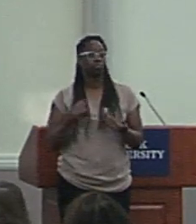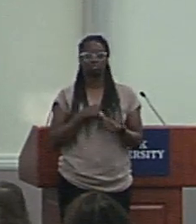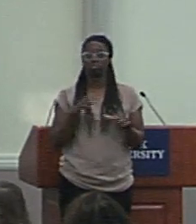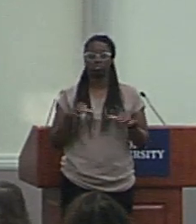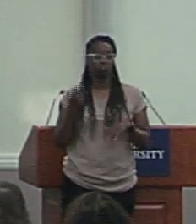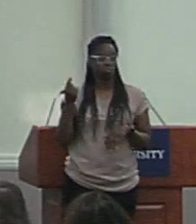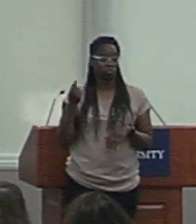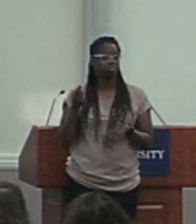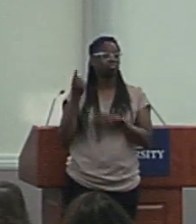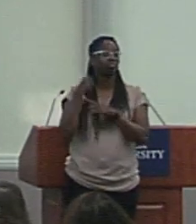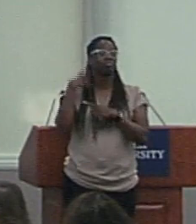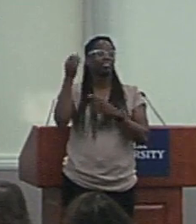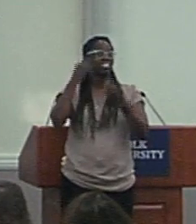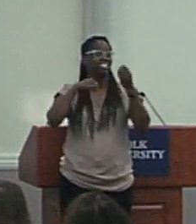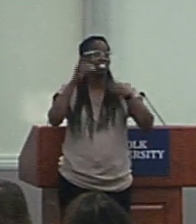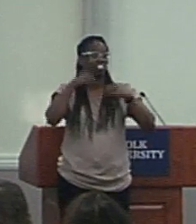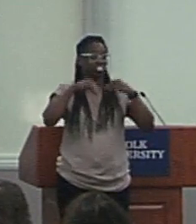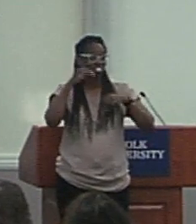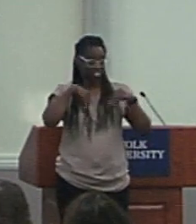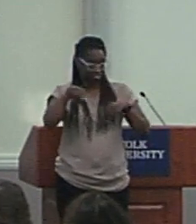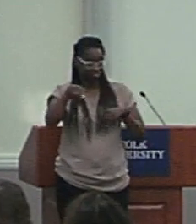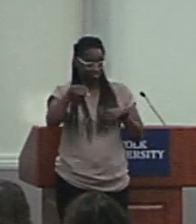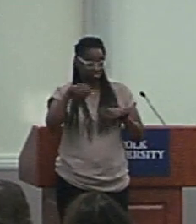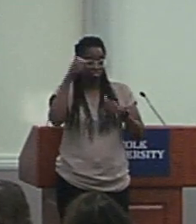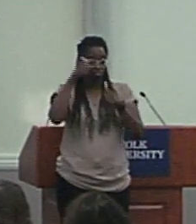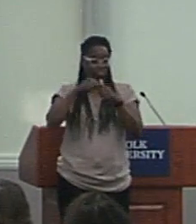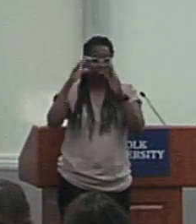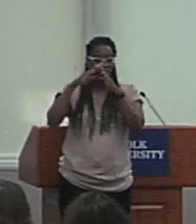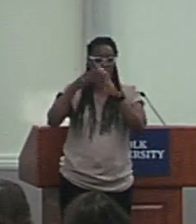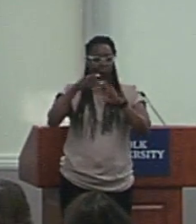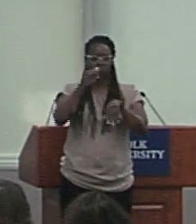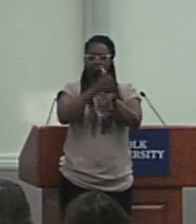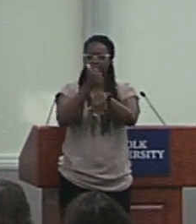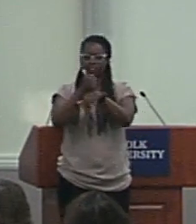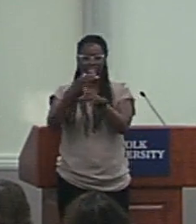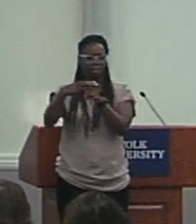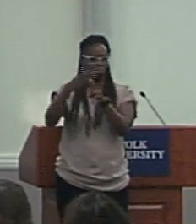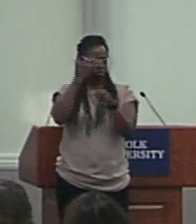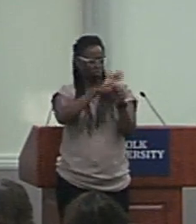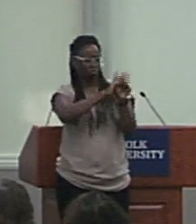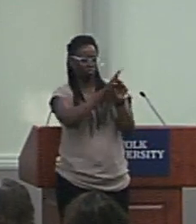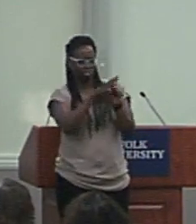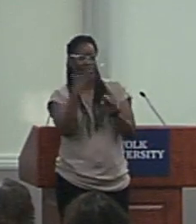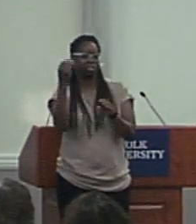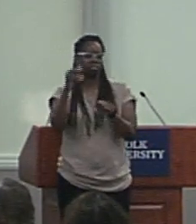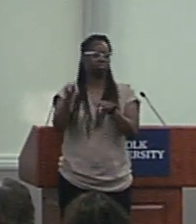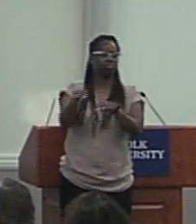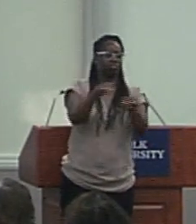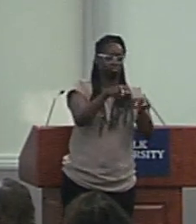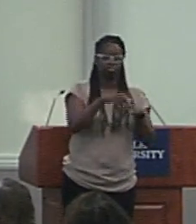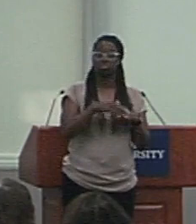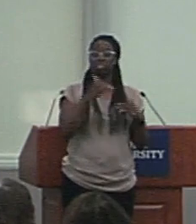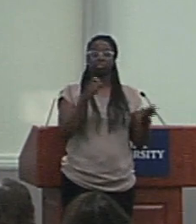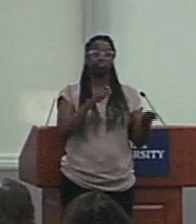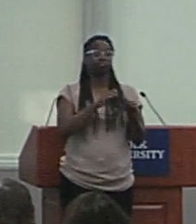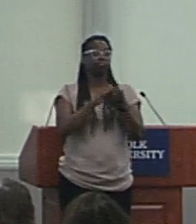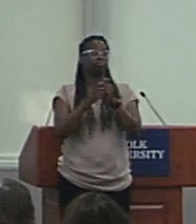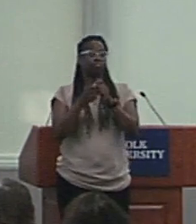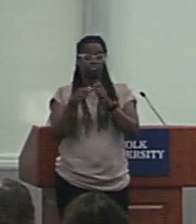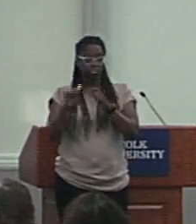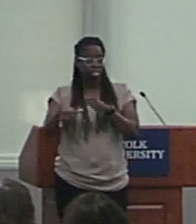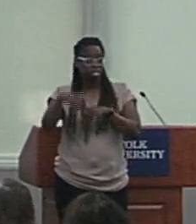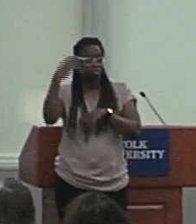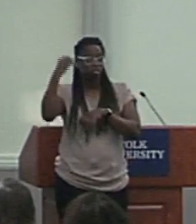The city moved from a temporary policy under COVID to a permanent policy, which was a huge change. So we wanted to make sure that all the